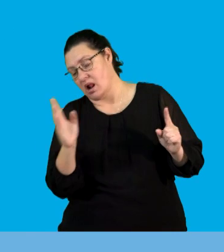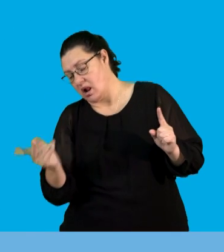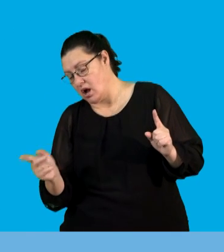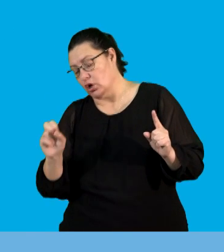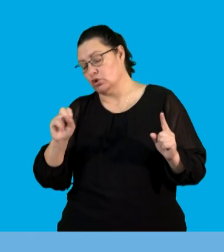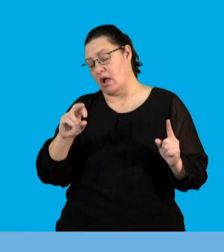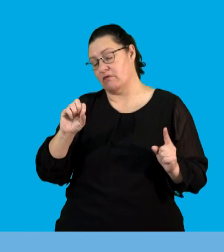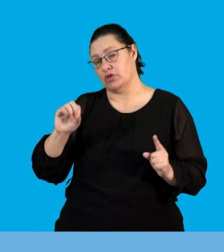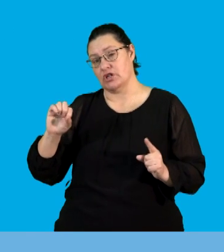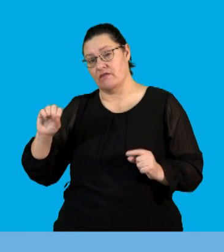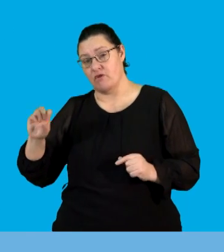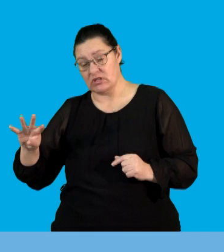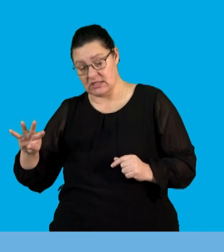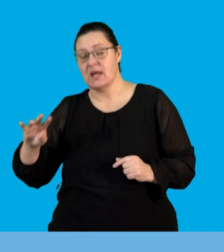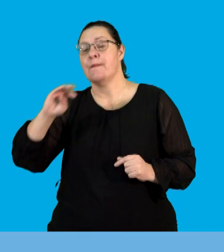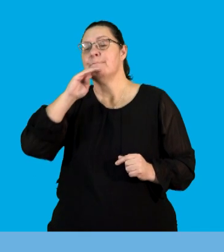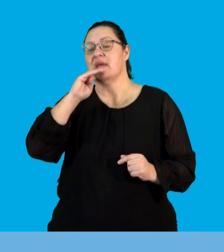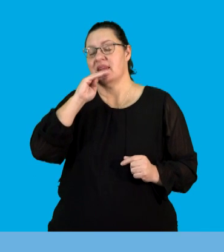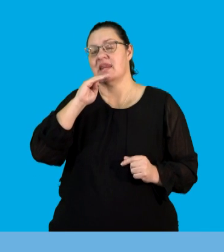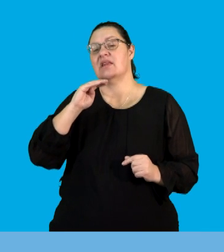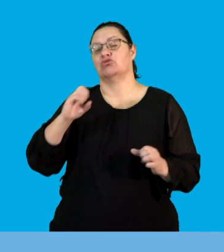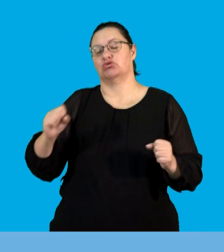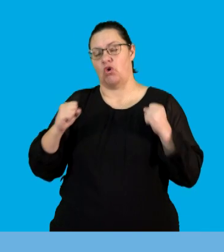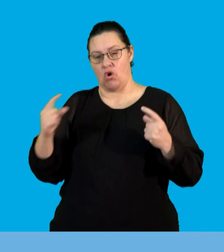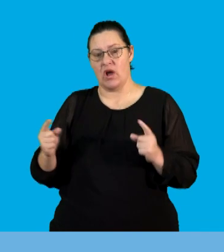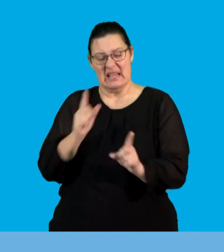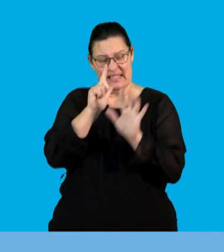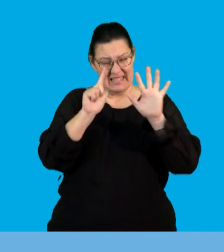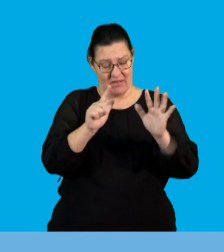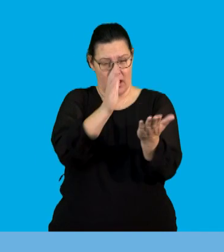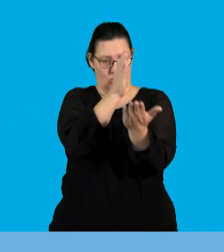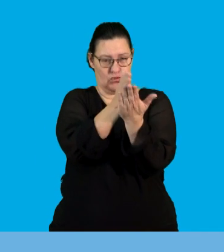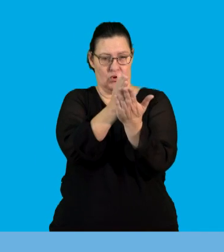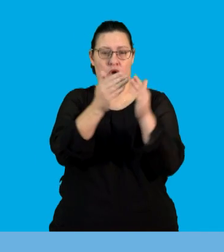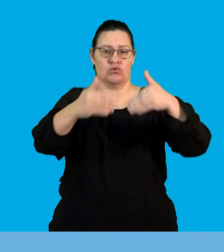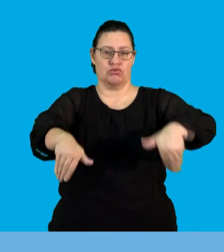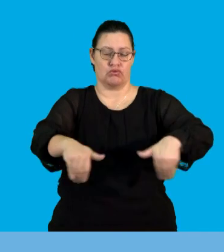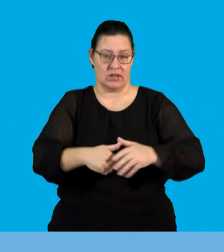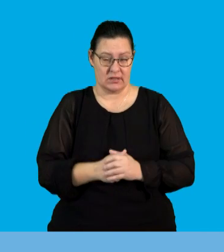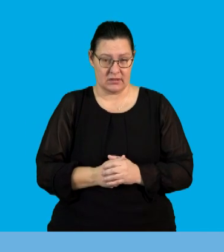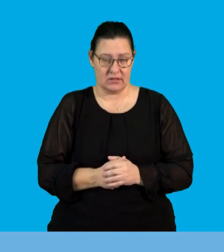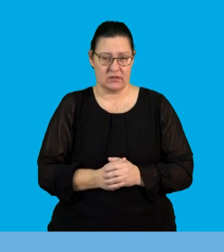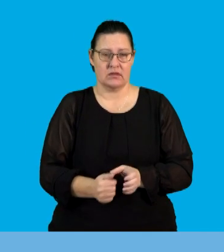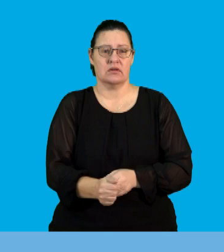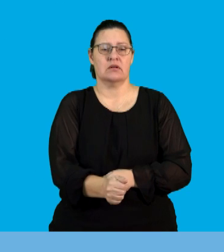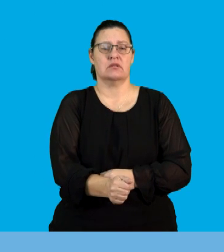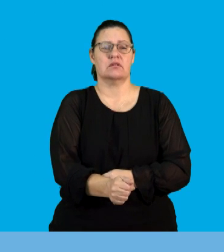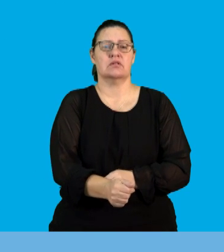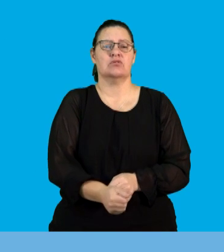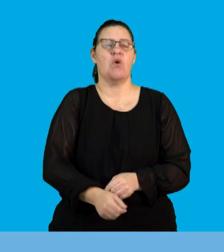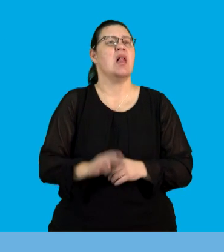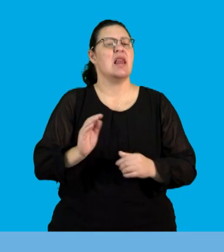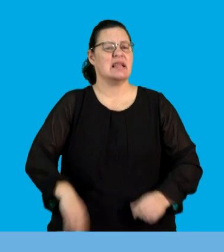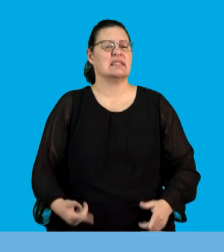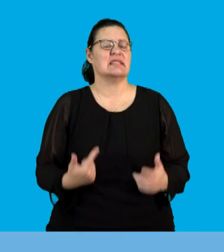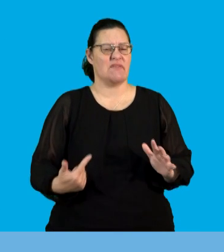12, 13, and 14, that's going to be a strong base. At 7, it is going to be a neutral substance. So acids have a pH that is less